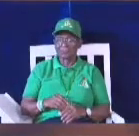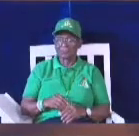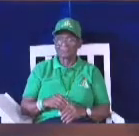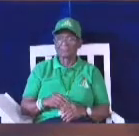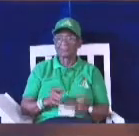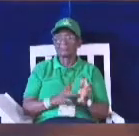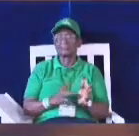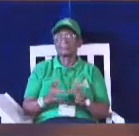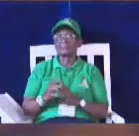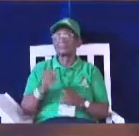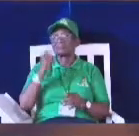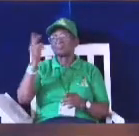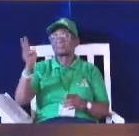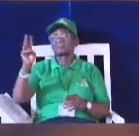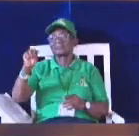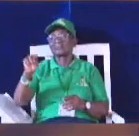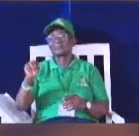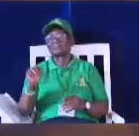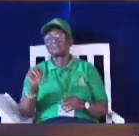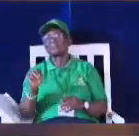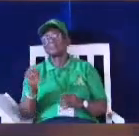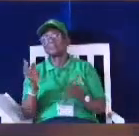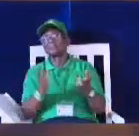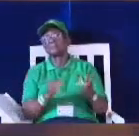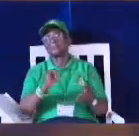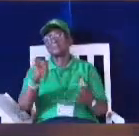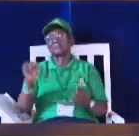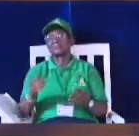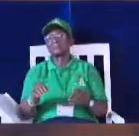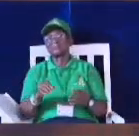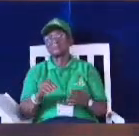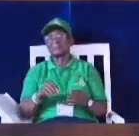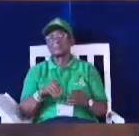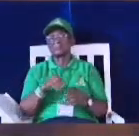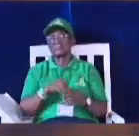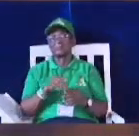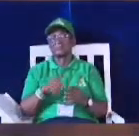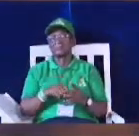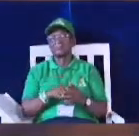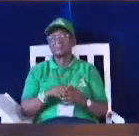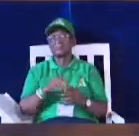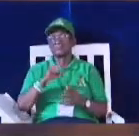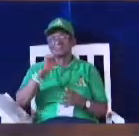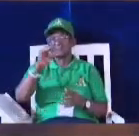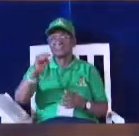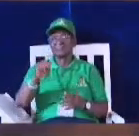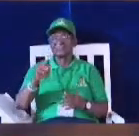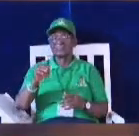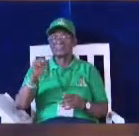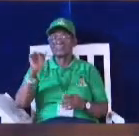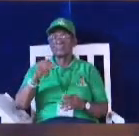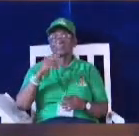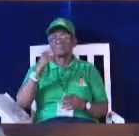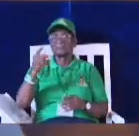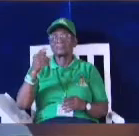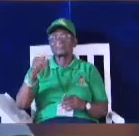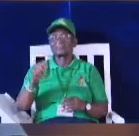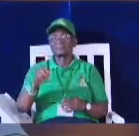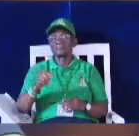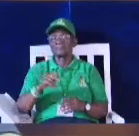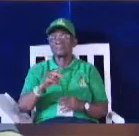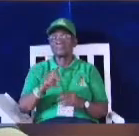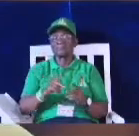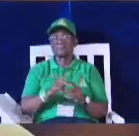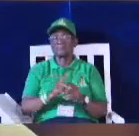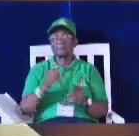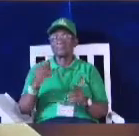And Jesus saw them bringing in this boy. He saw the kind of faith that can